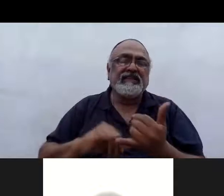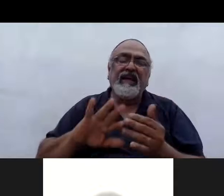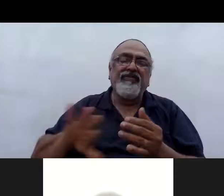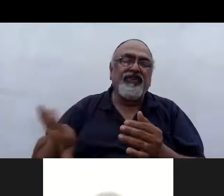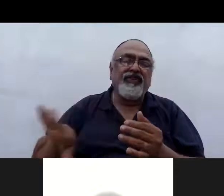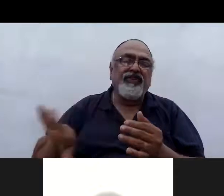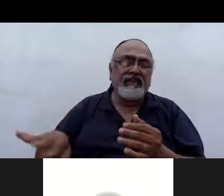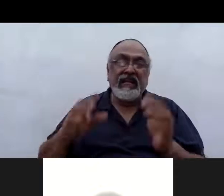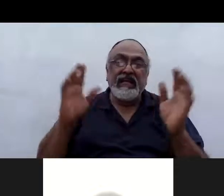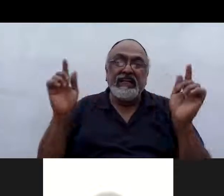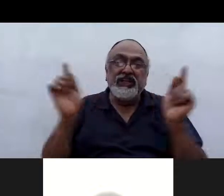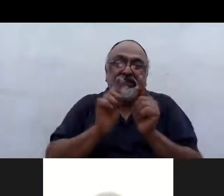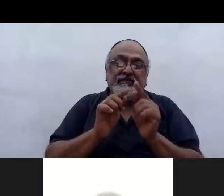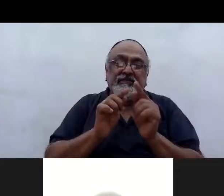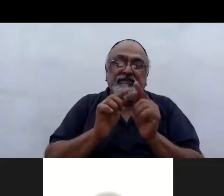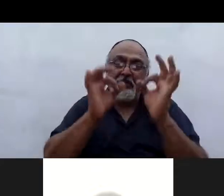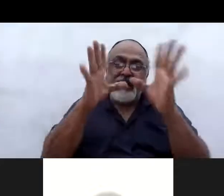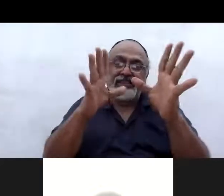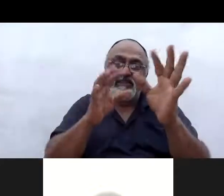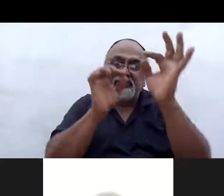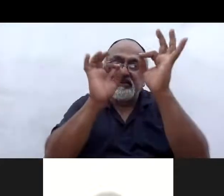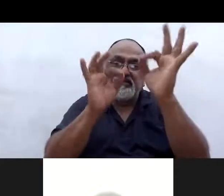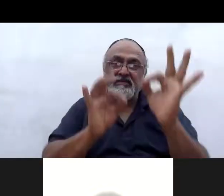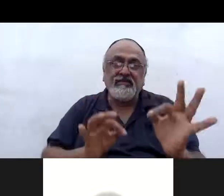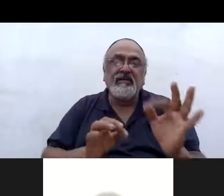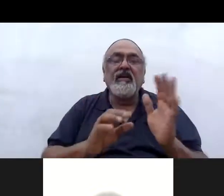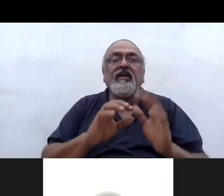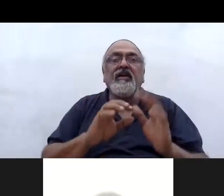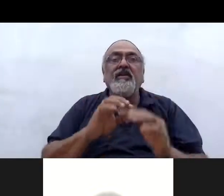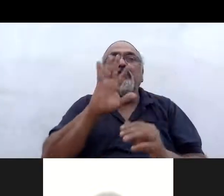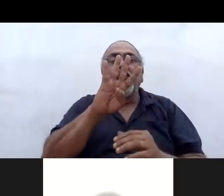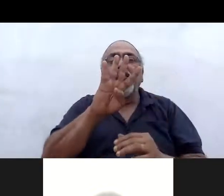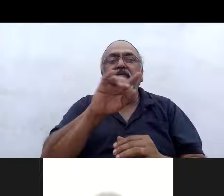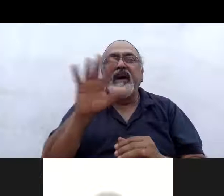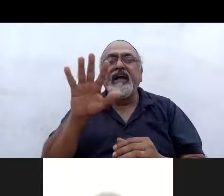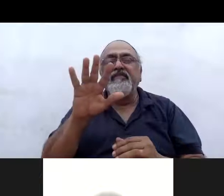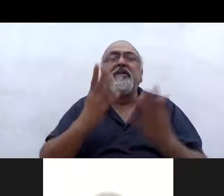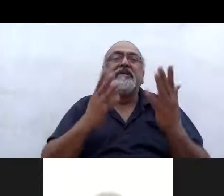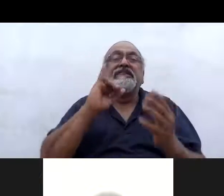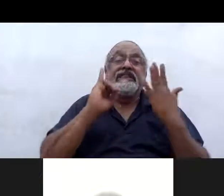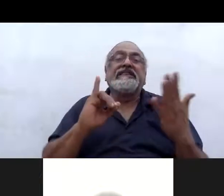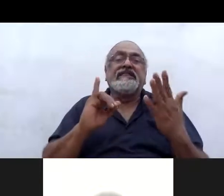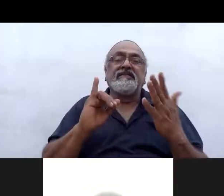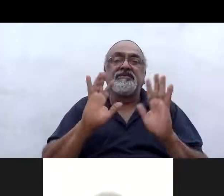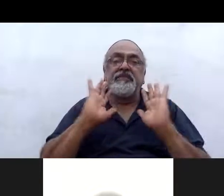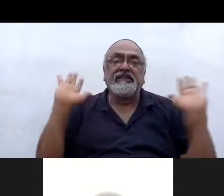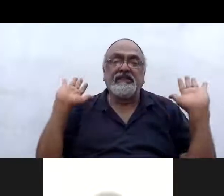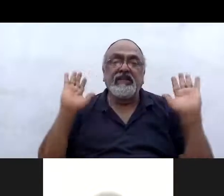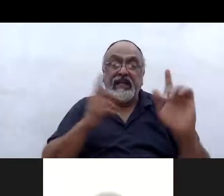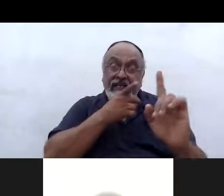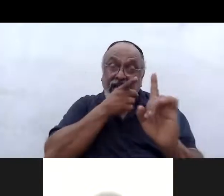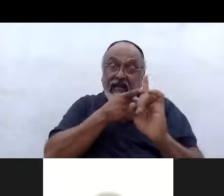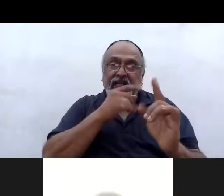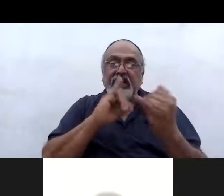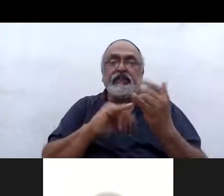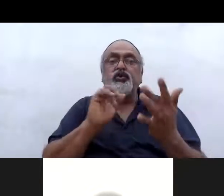it very crisp in brief, and remember 4 to 5 or maximum 6 pointers. And it should be directly related to the